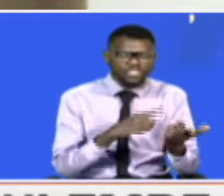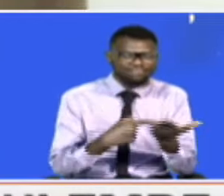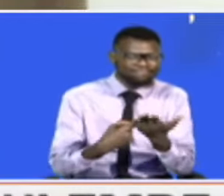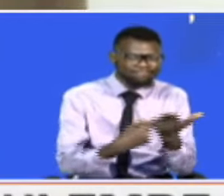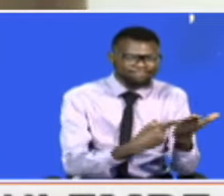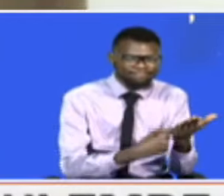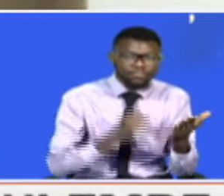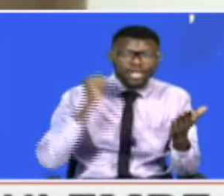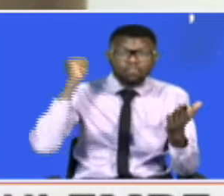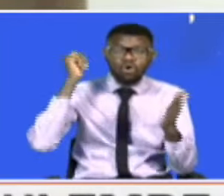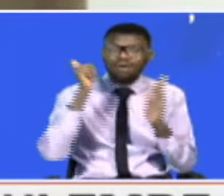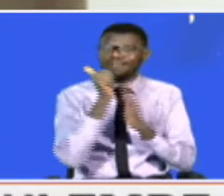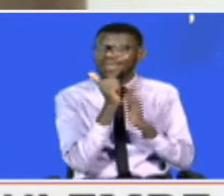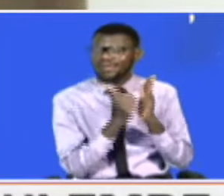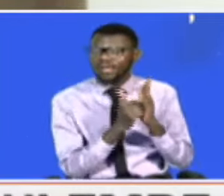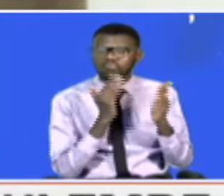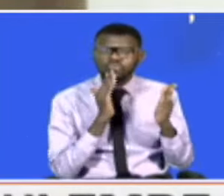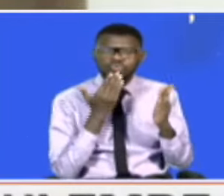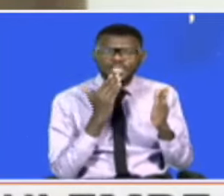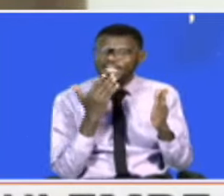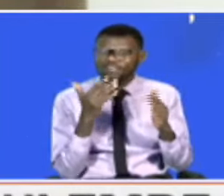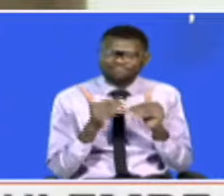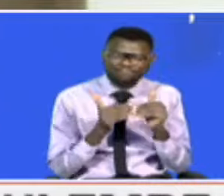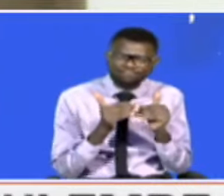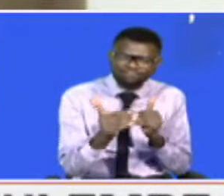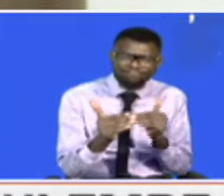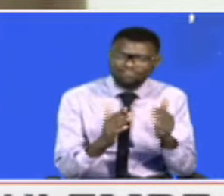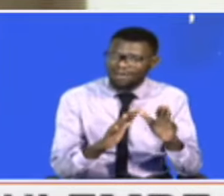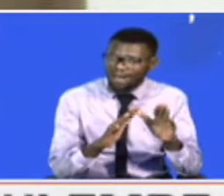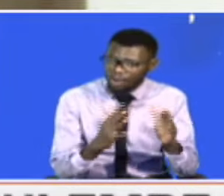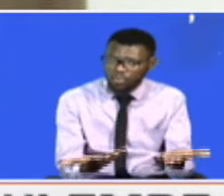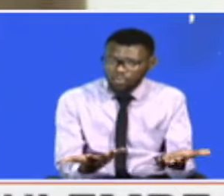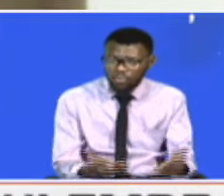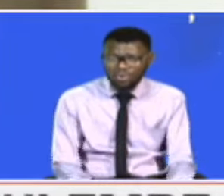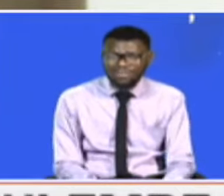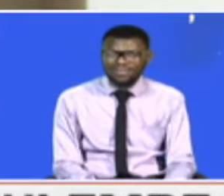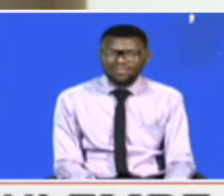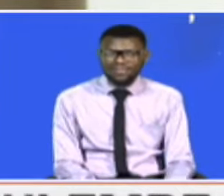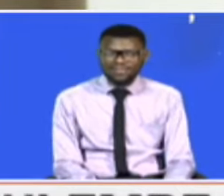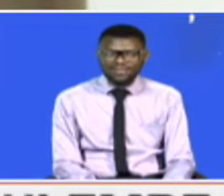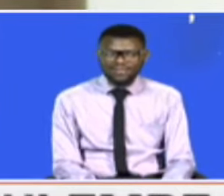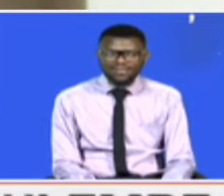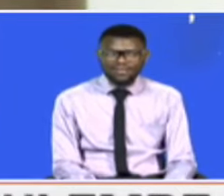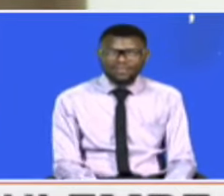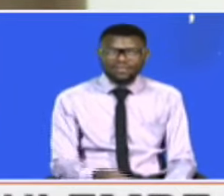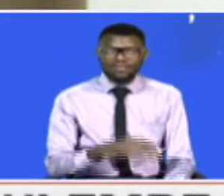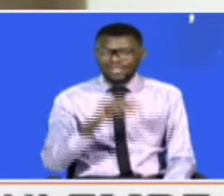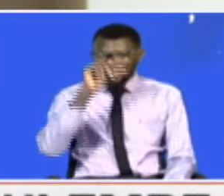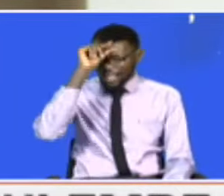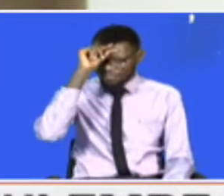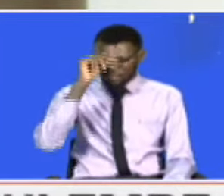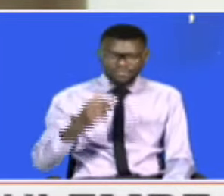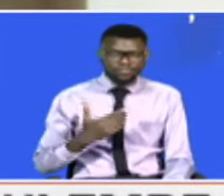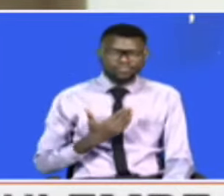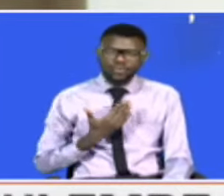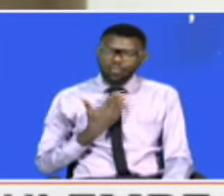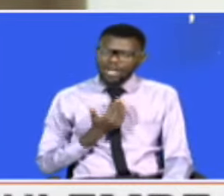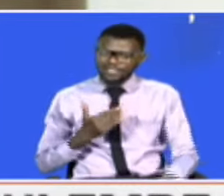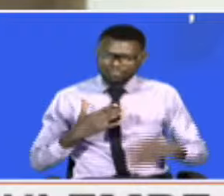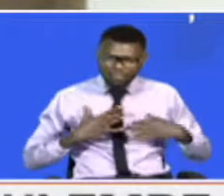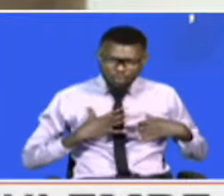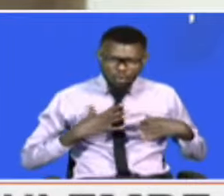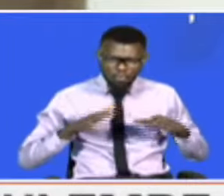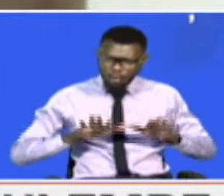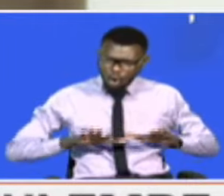political agenda of this community in view of the broad-based government that has been placed in place